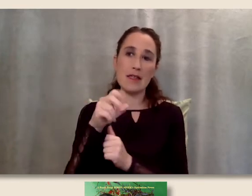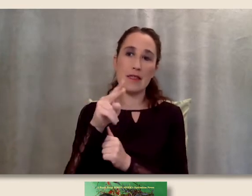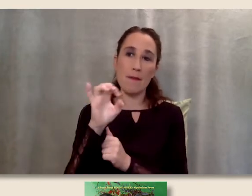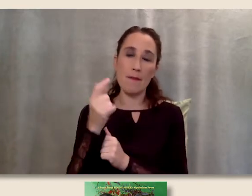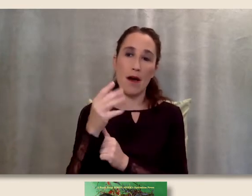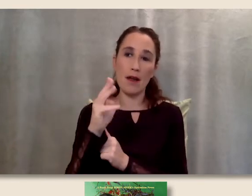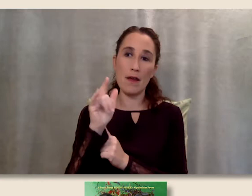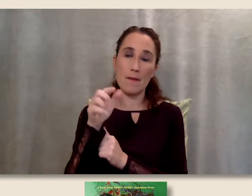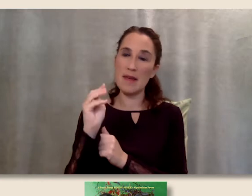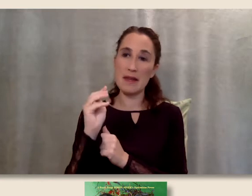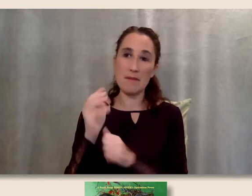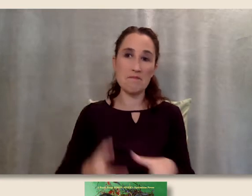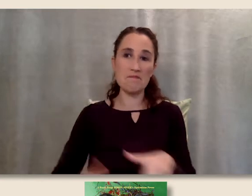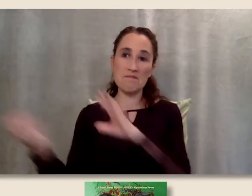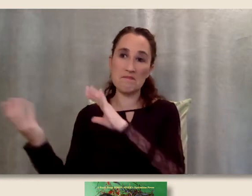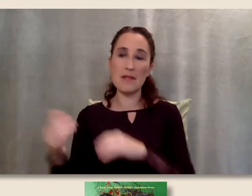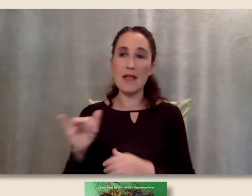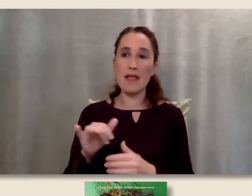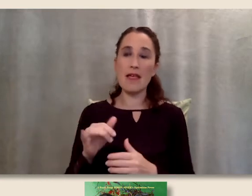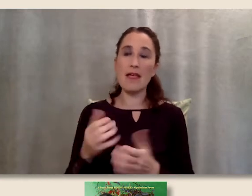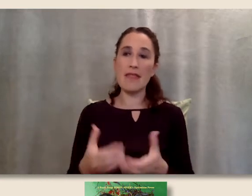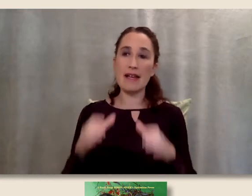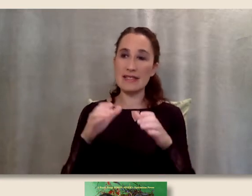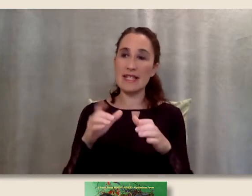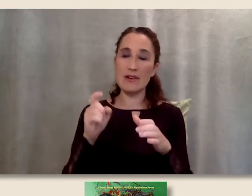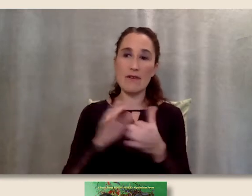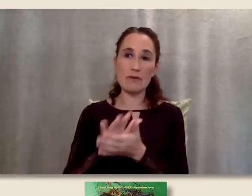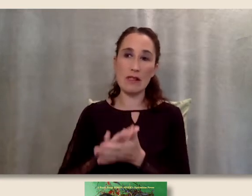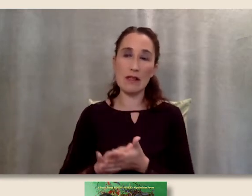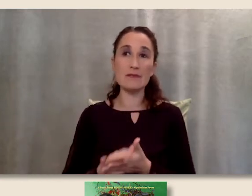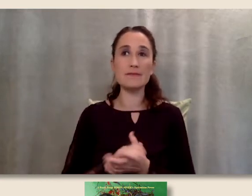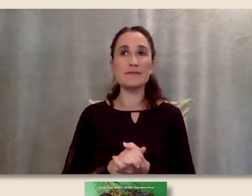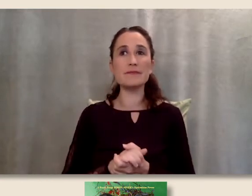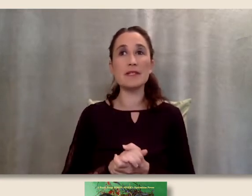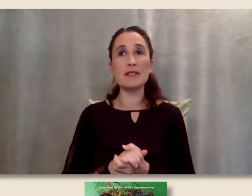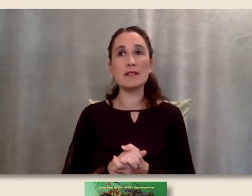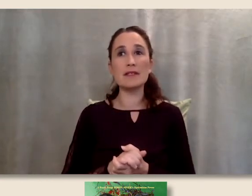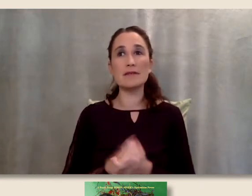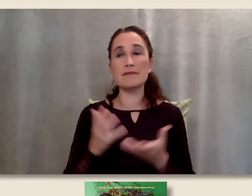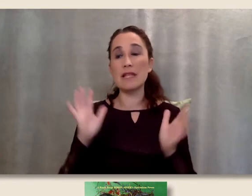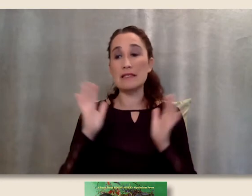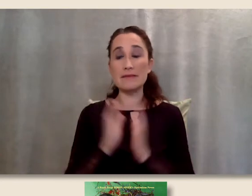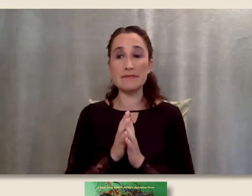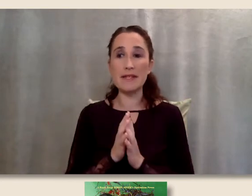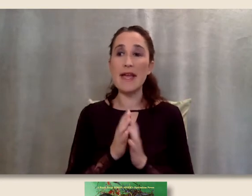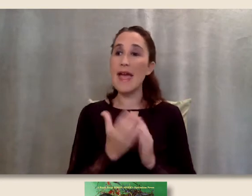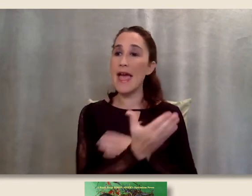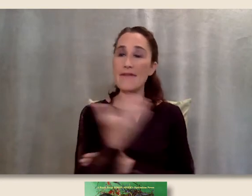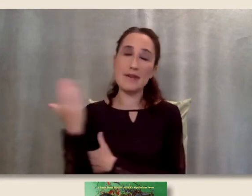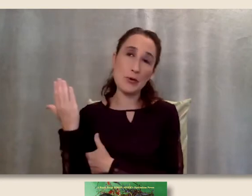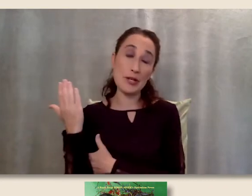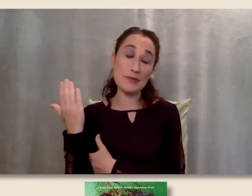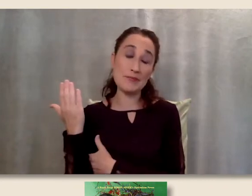and make sure that you clean out the container if you're going to reuse the container. So yeah, this is basically it. I come in every morning,